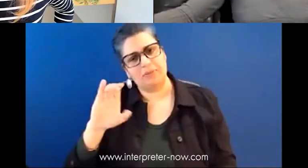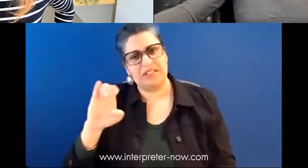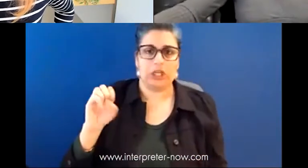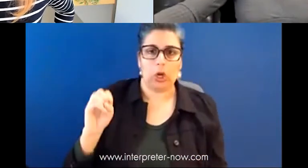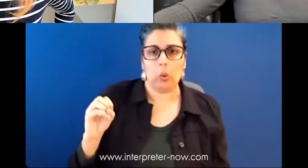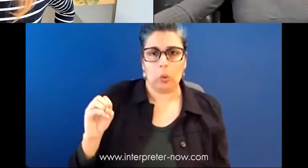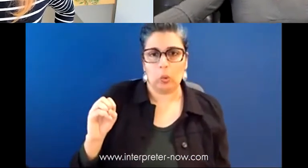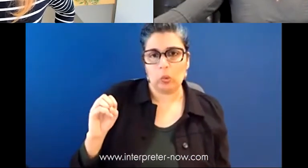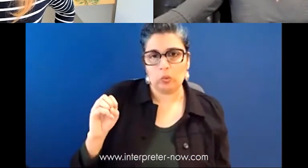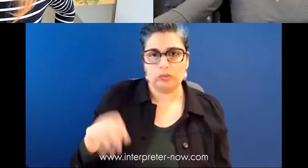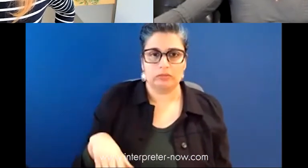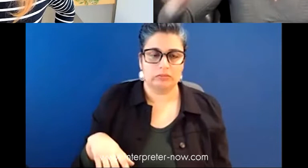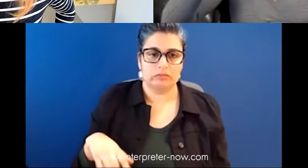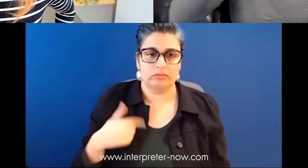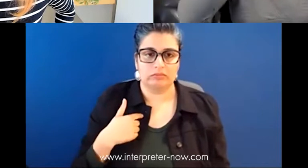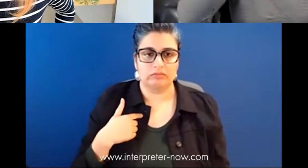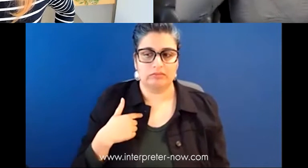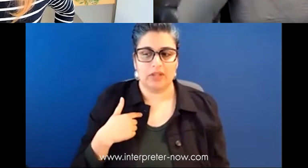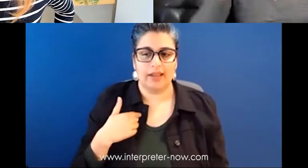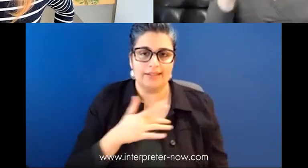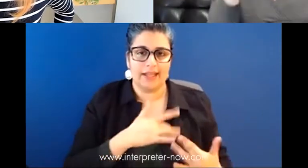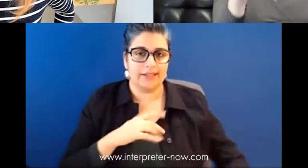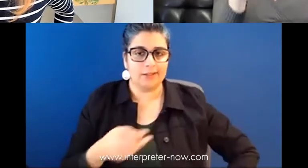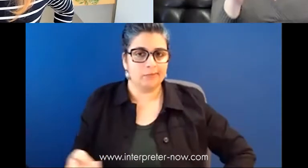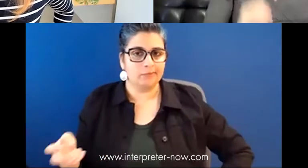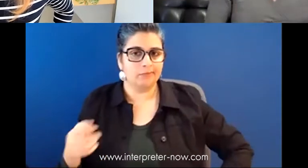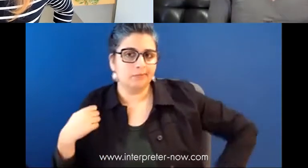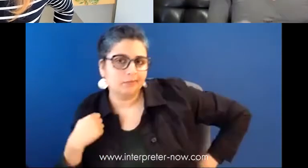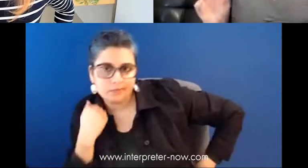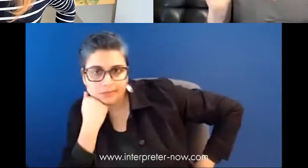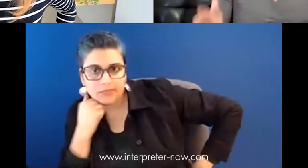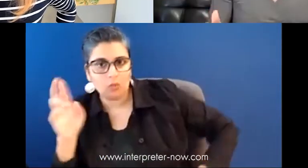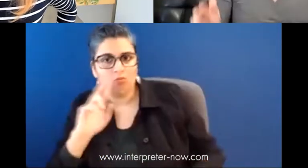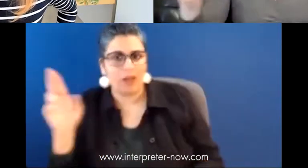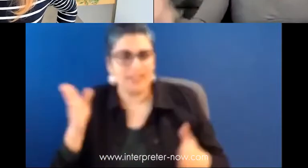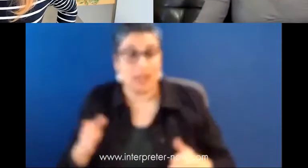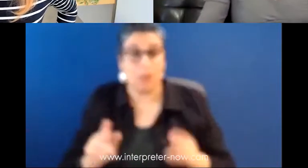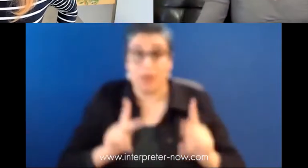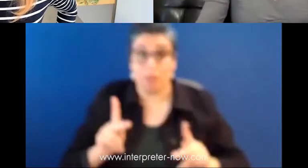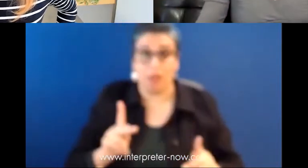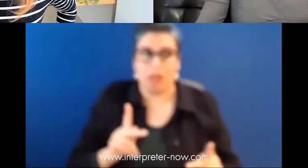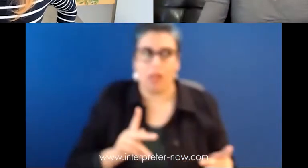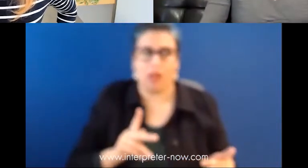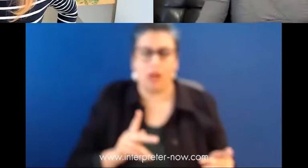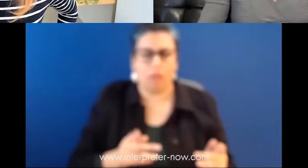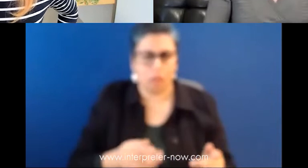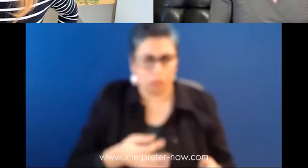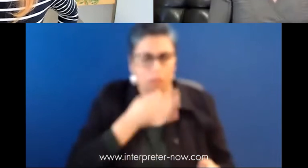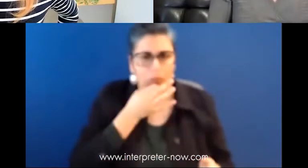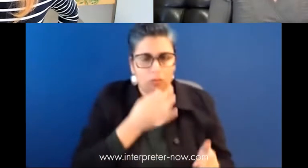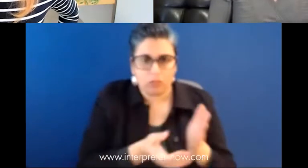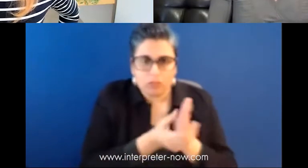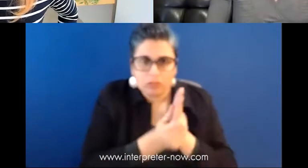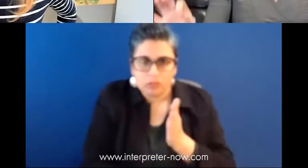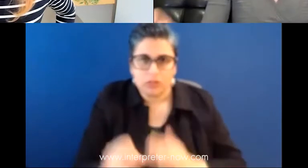and I have a bias towards my right side, people with strong social skills will pick up on that and start sitting on the right side. And as a